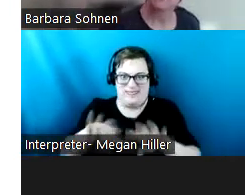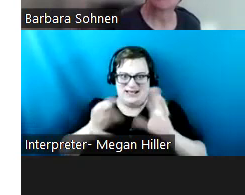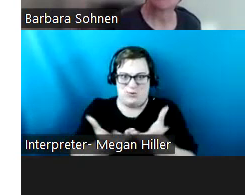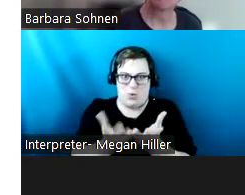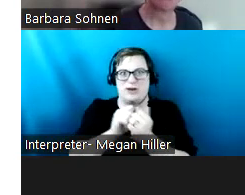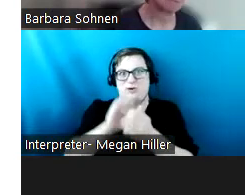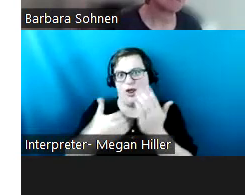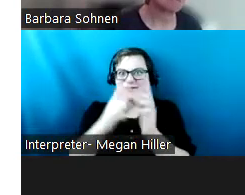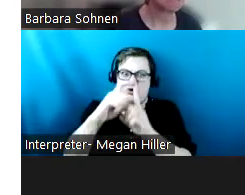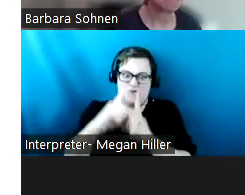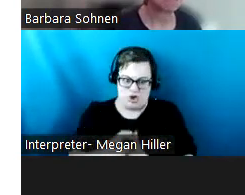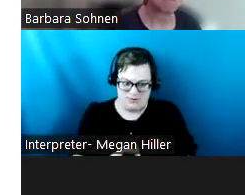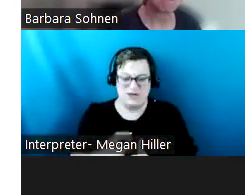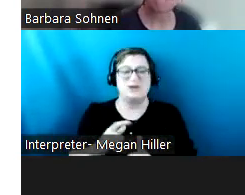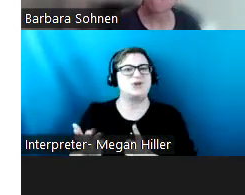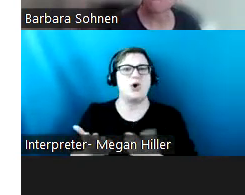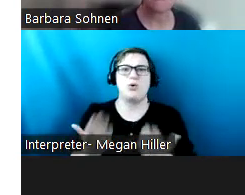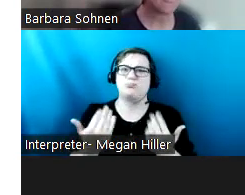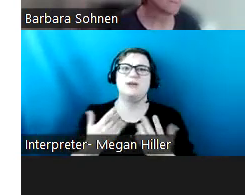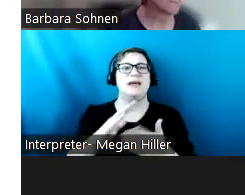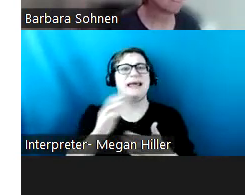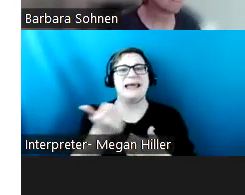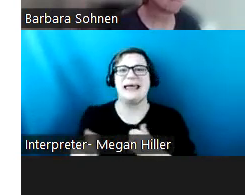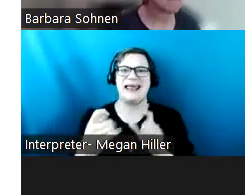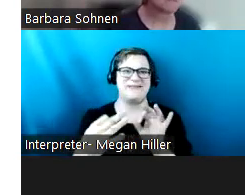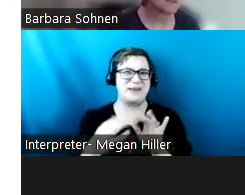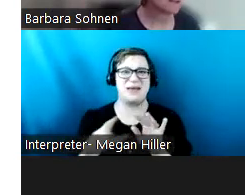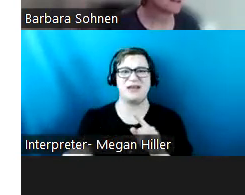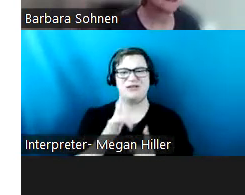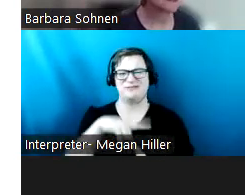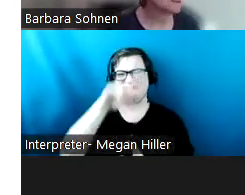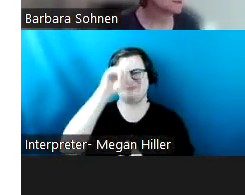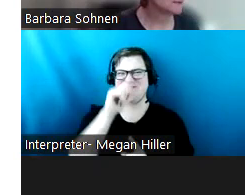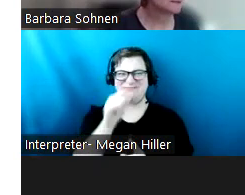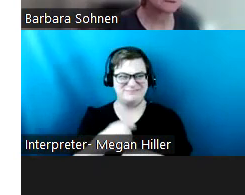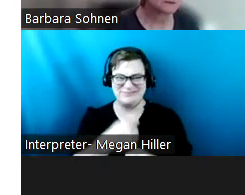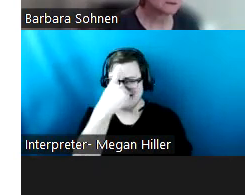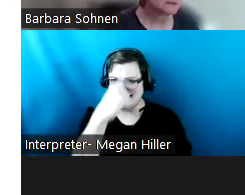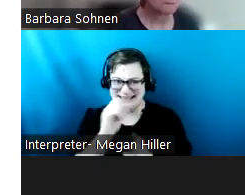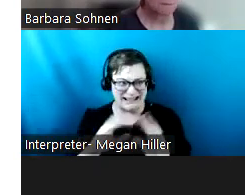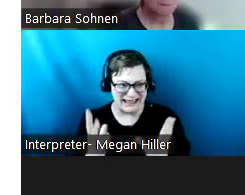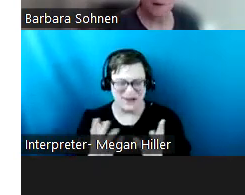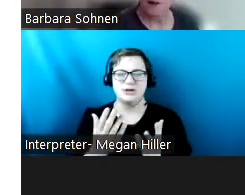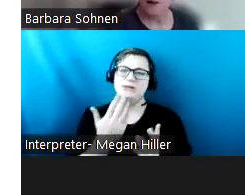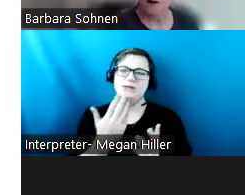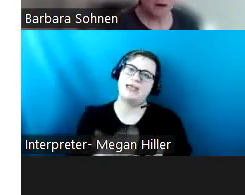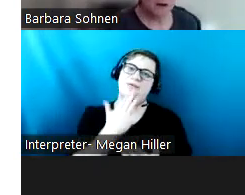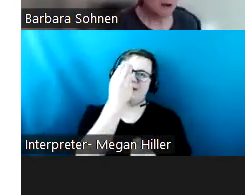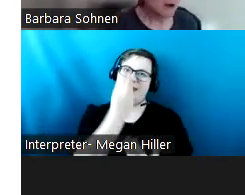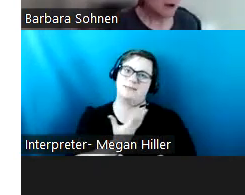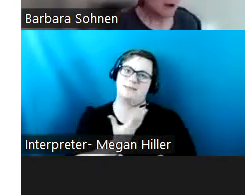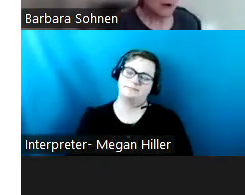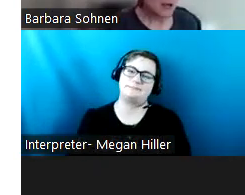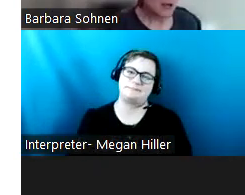open to feedback of, my goodness, that does not make sense to me. Like, how can we clear this up? So thank you for bringing that up. That's